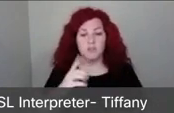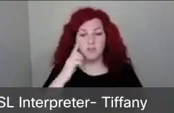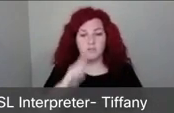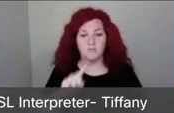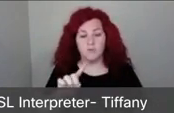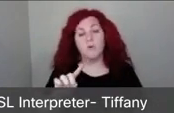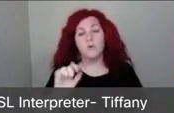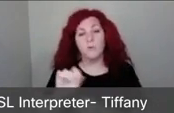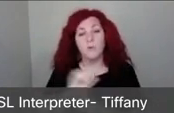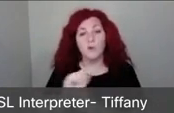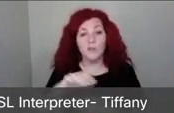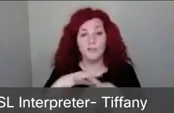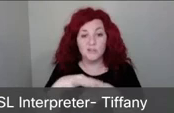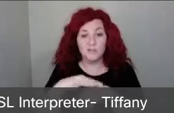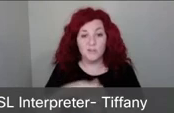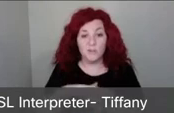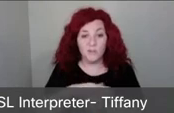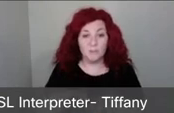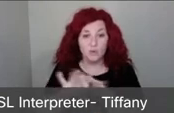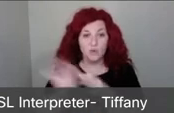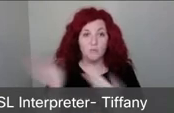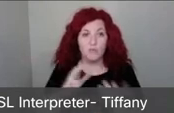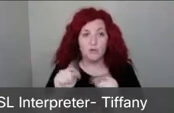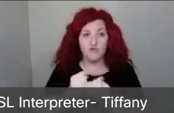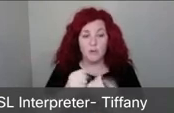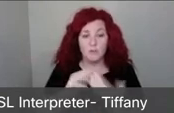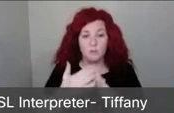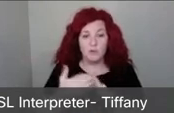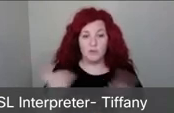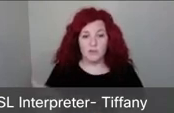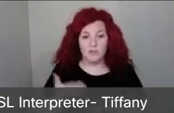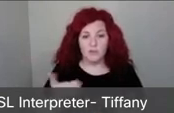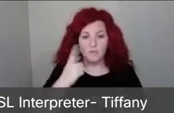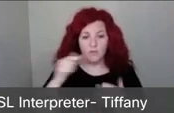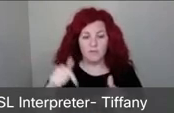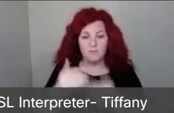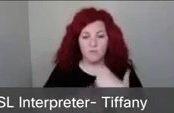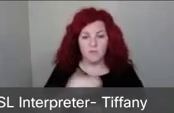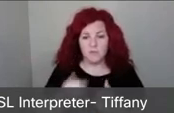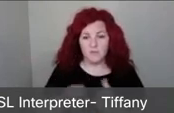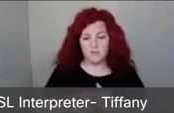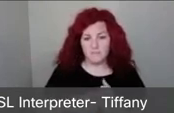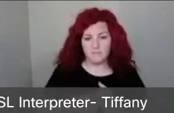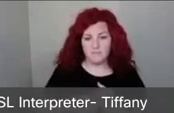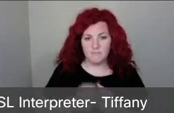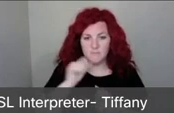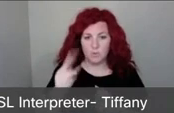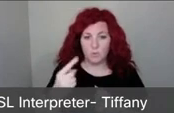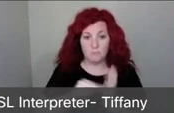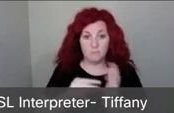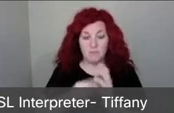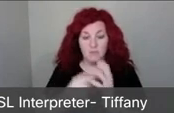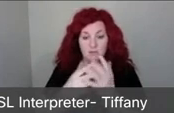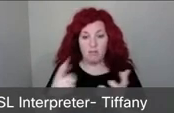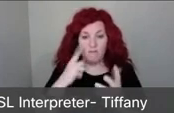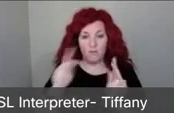you're in. I think it's really important that you brought the tribal community to the table and to the forefront of this process. Not only does it mean a lot to the people that we advocate